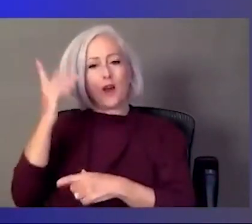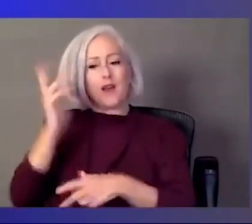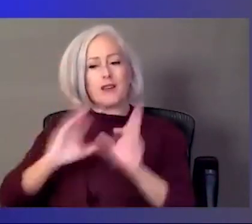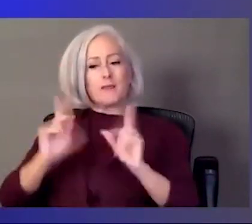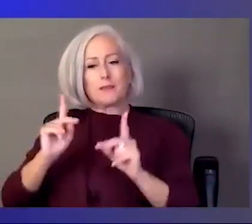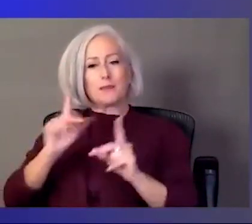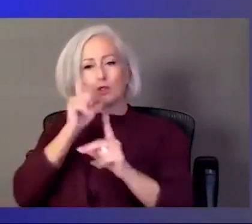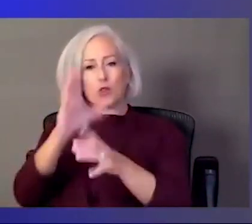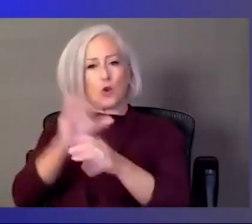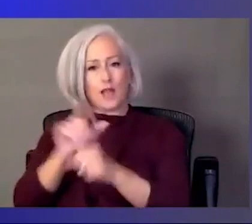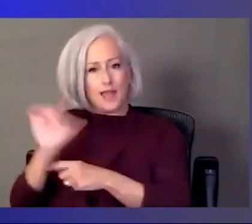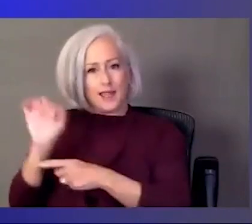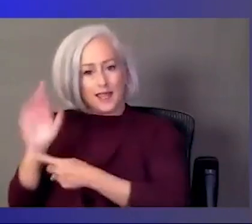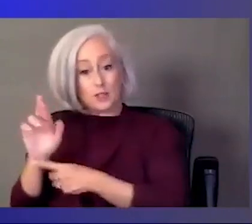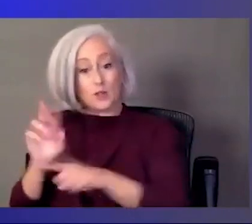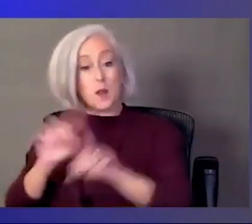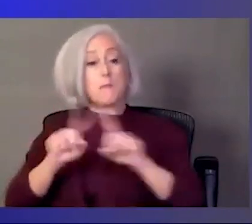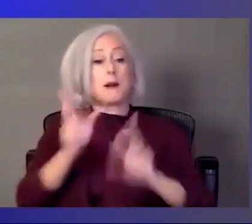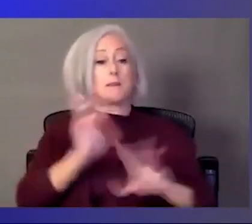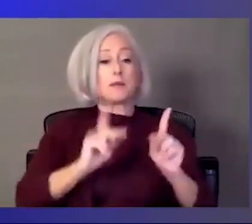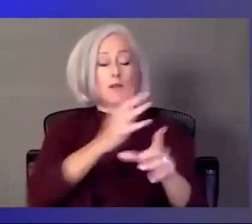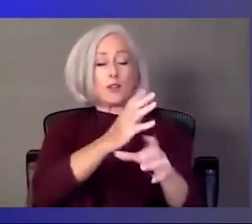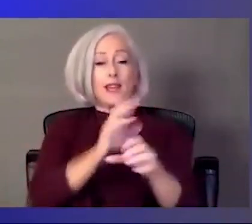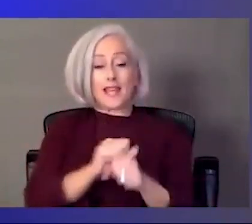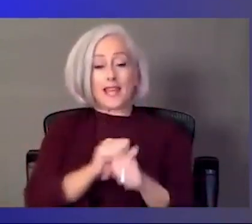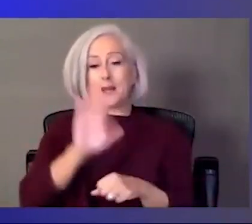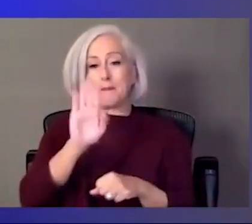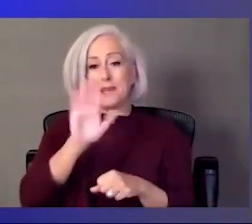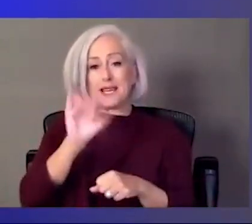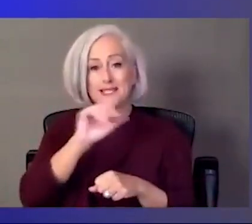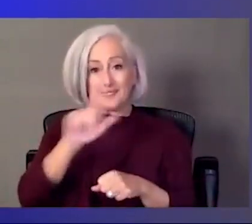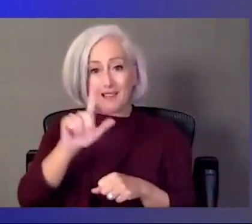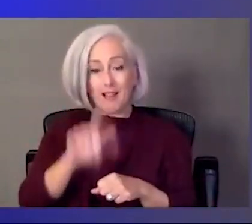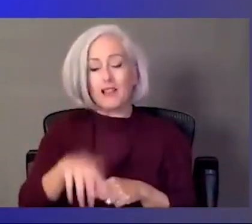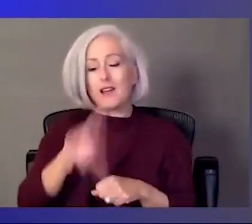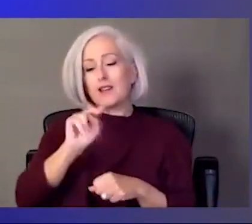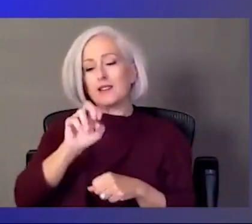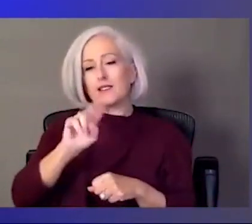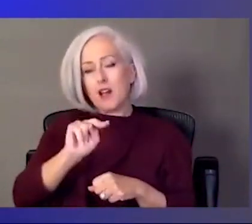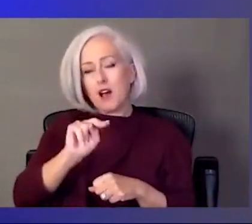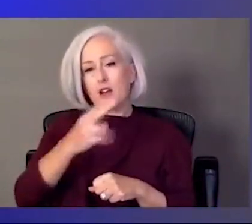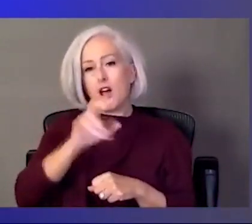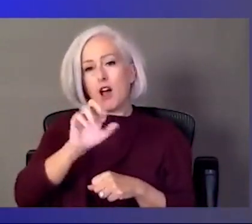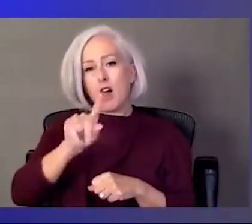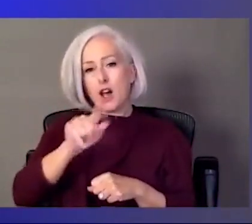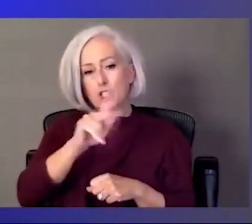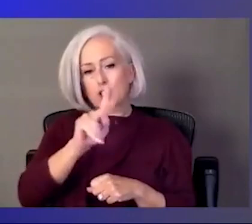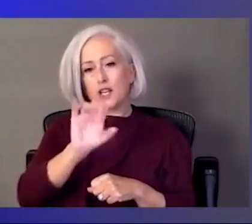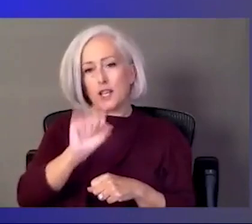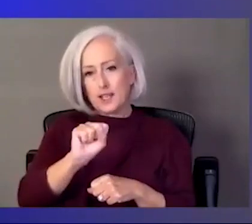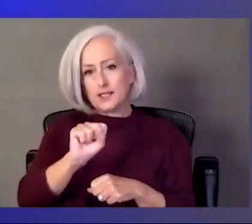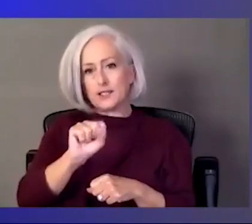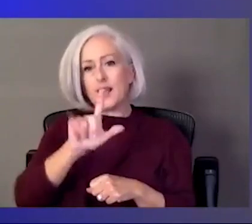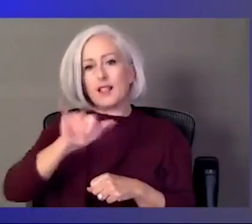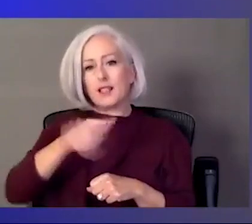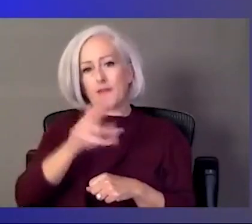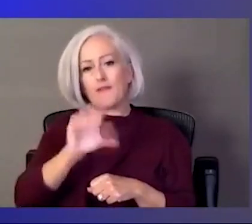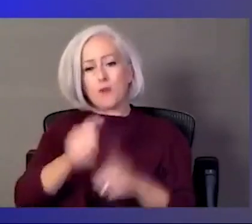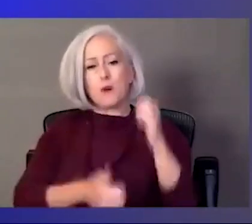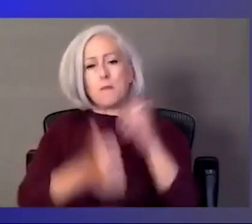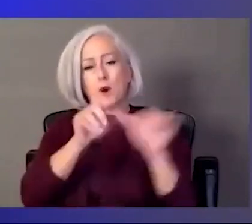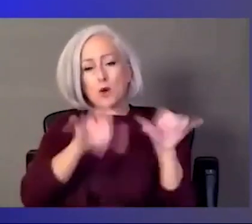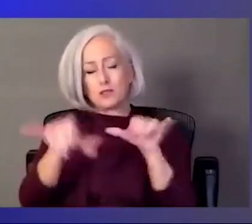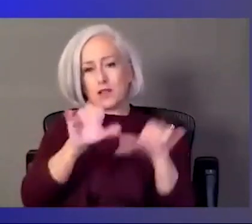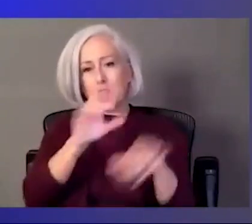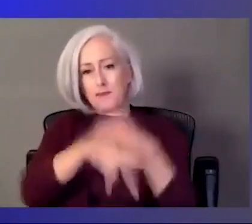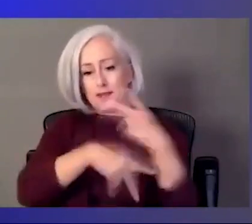patients who do get these B-cell lymphomas, non-Hodgkin's lymphomas, the large cell lymphoma, the most common type, as I mentioned. When they do get these, their